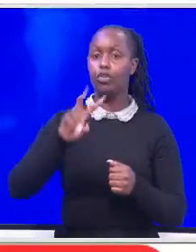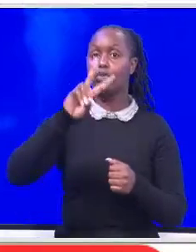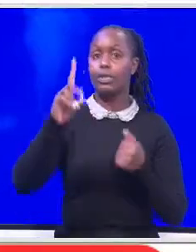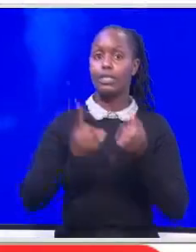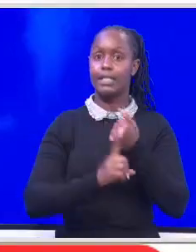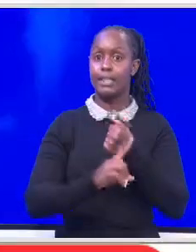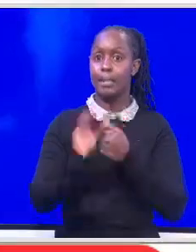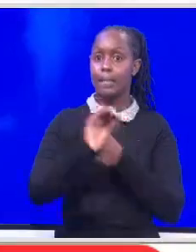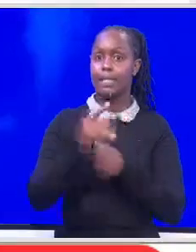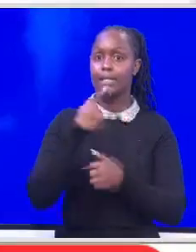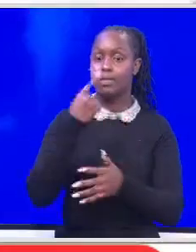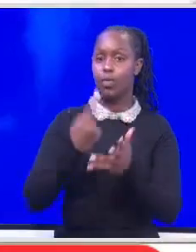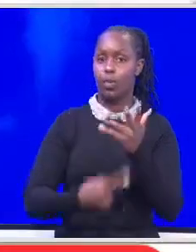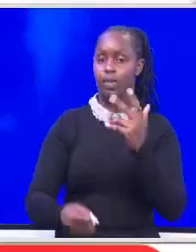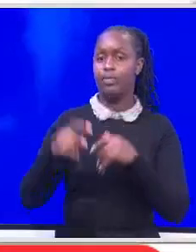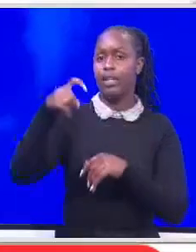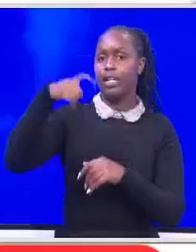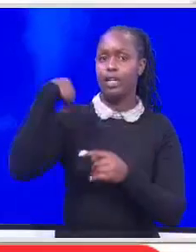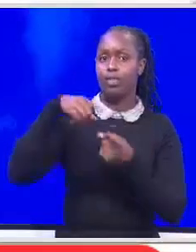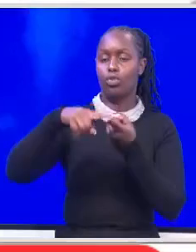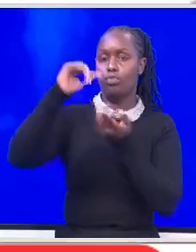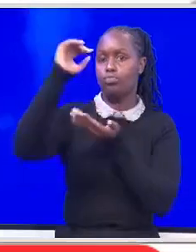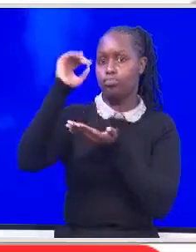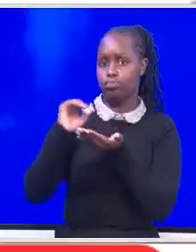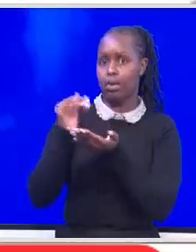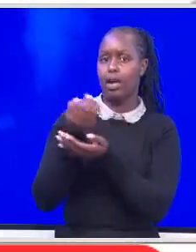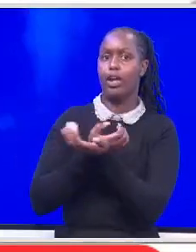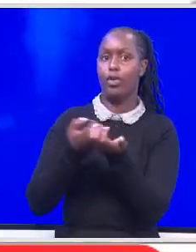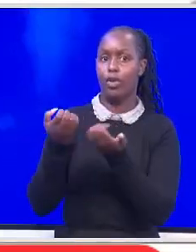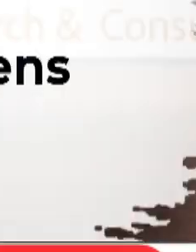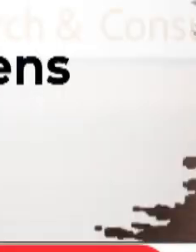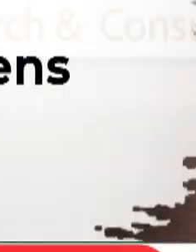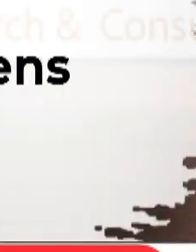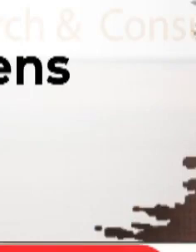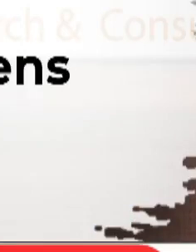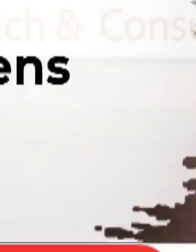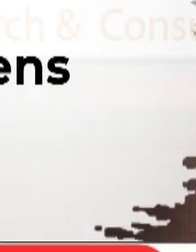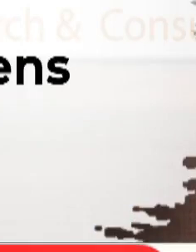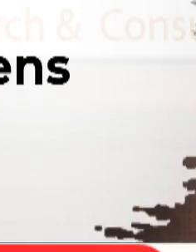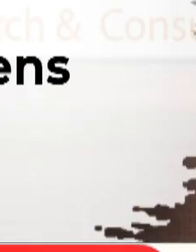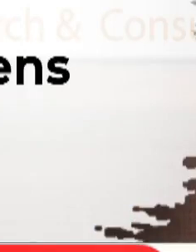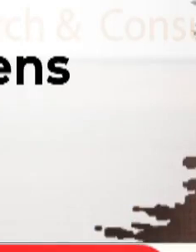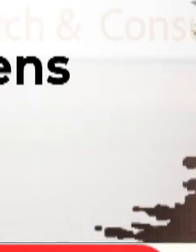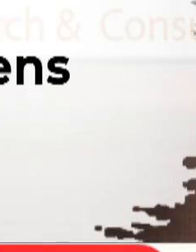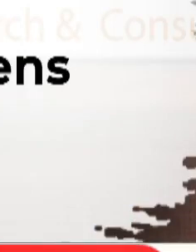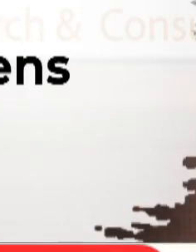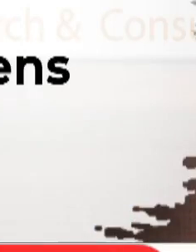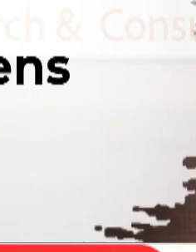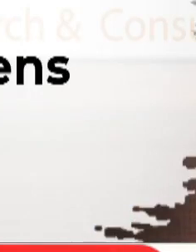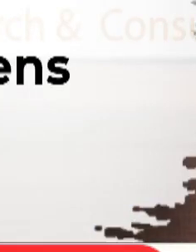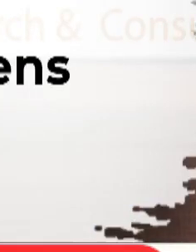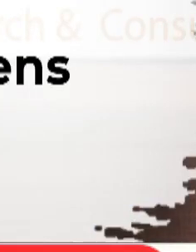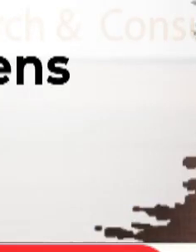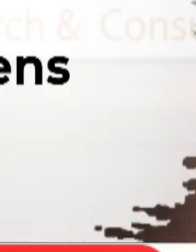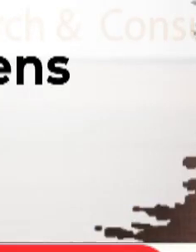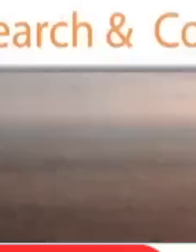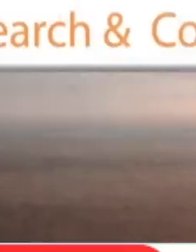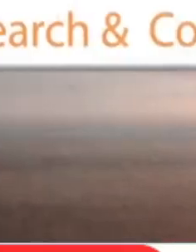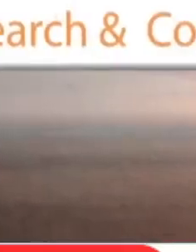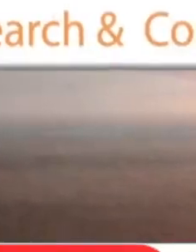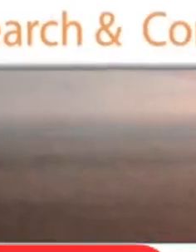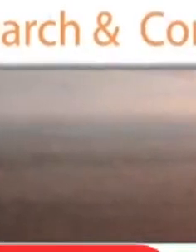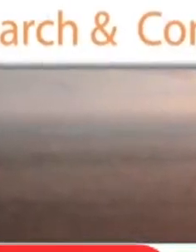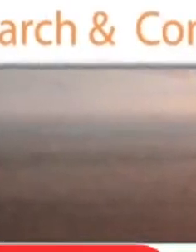26% say there is need to reduce the cost of living, 13% propose a reduction on fuel cost and